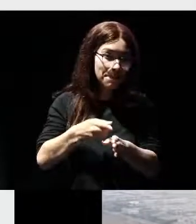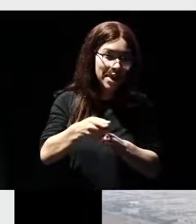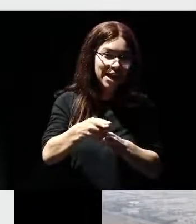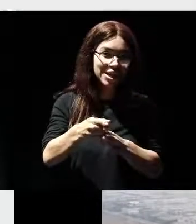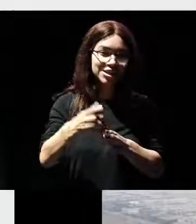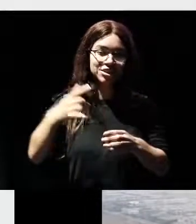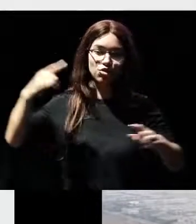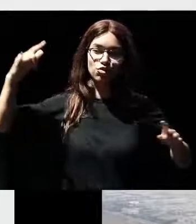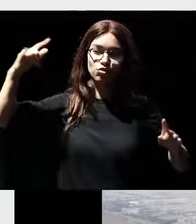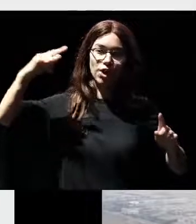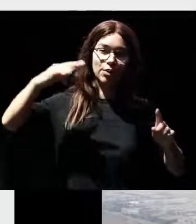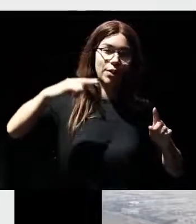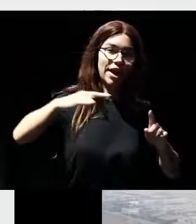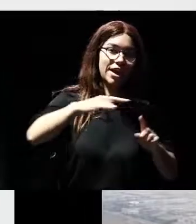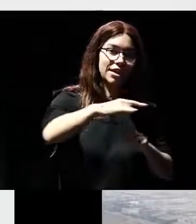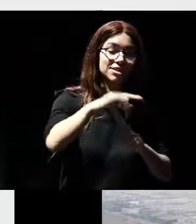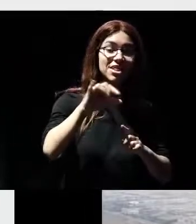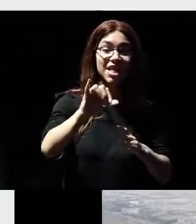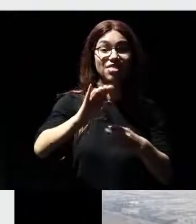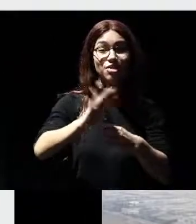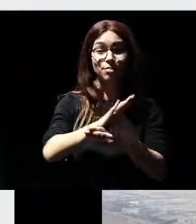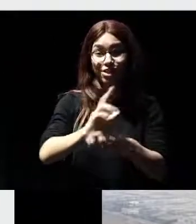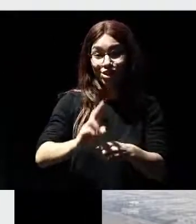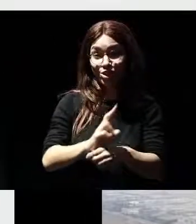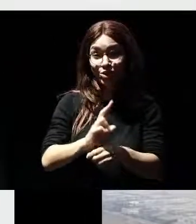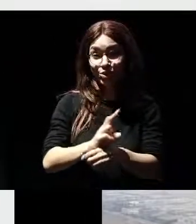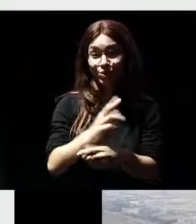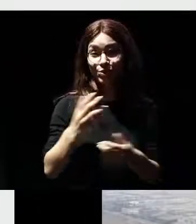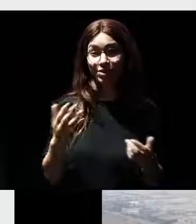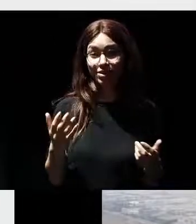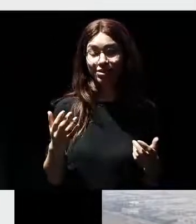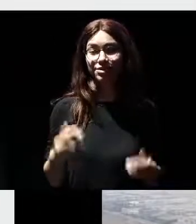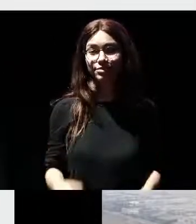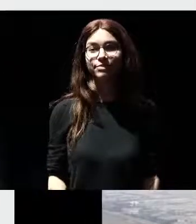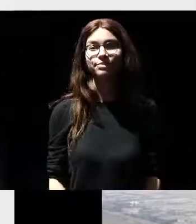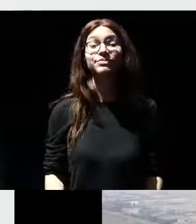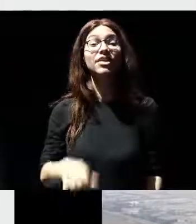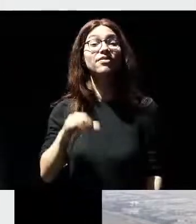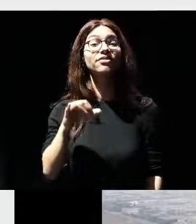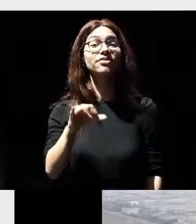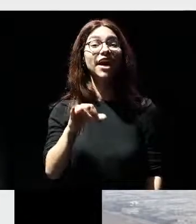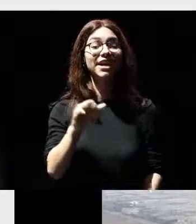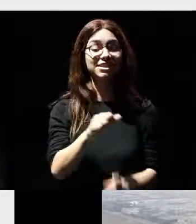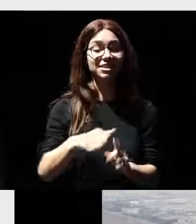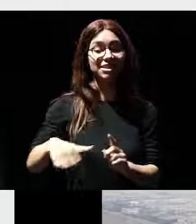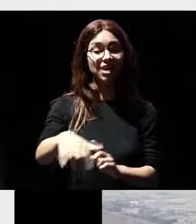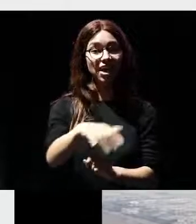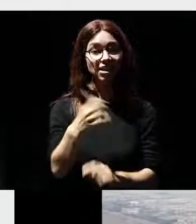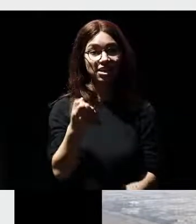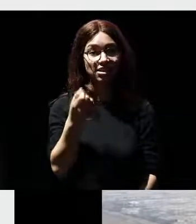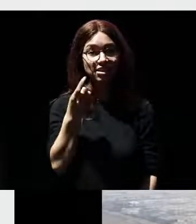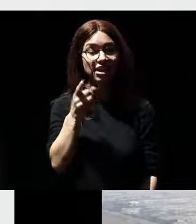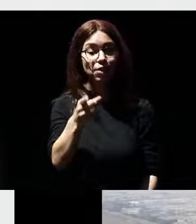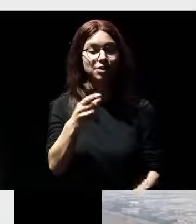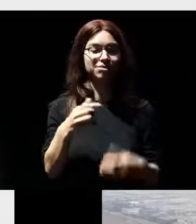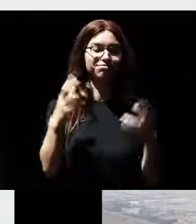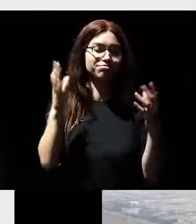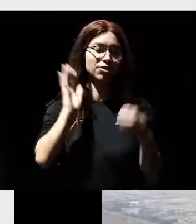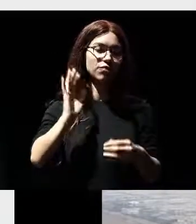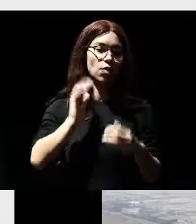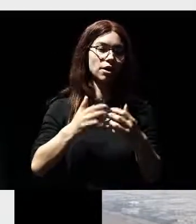that Hughes aircraft used. It was a site that had, because it was a manufacturing site,